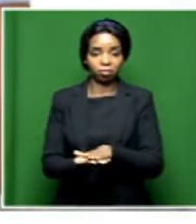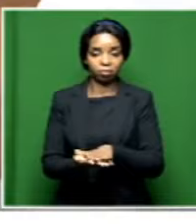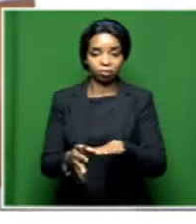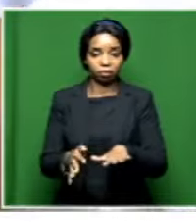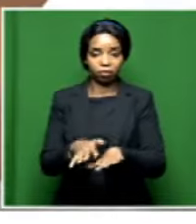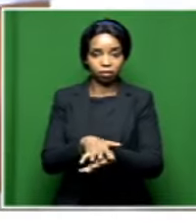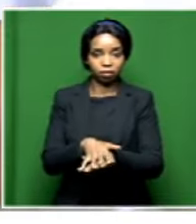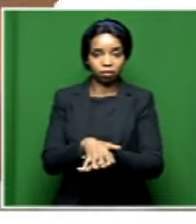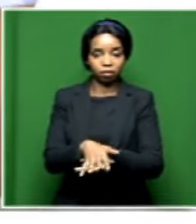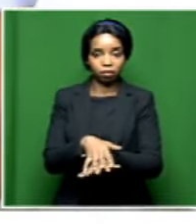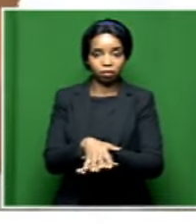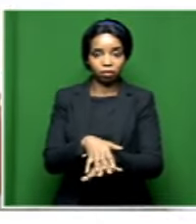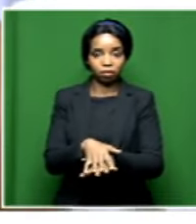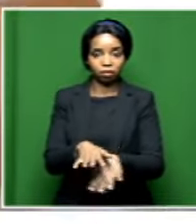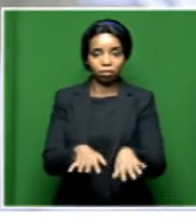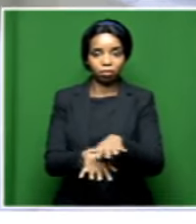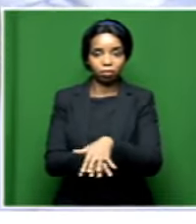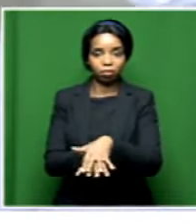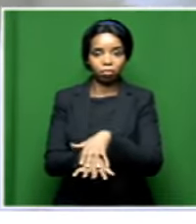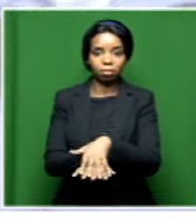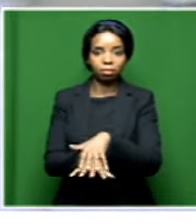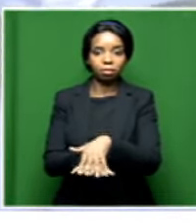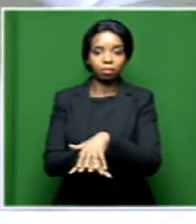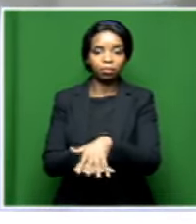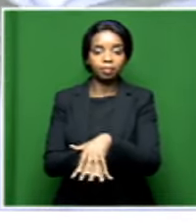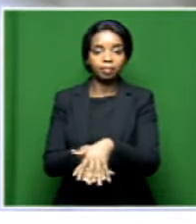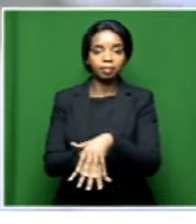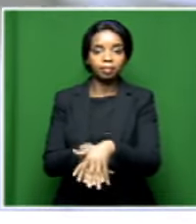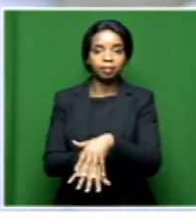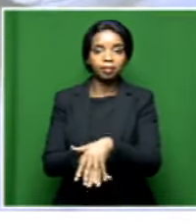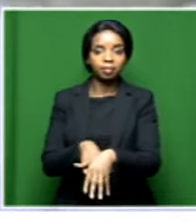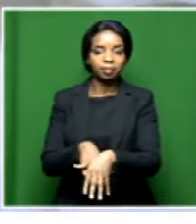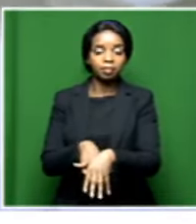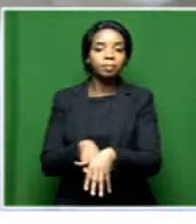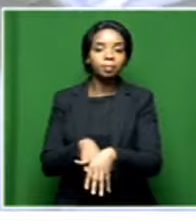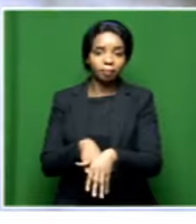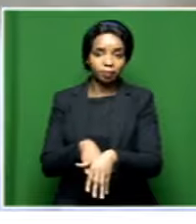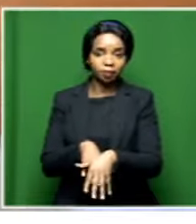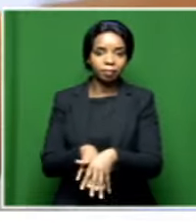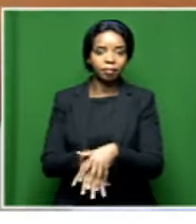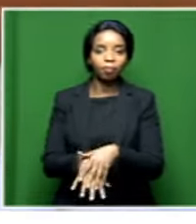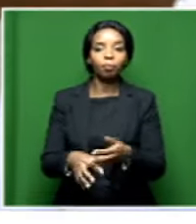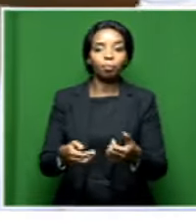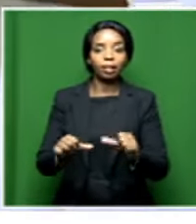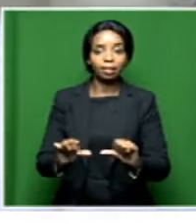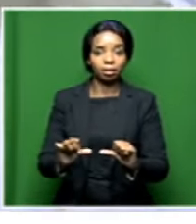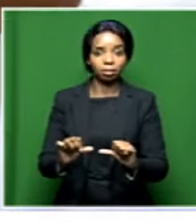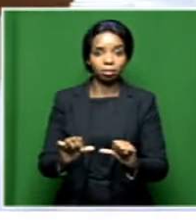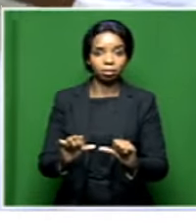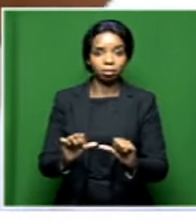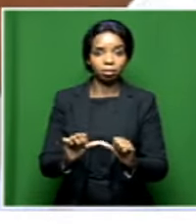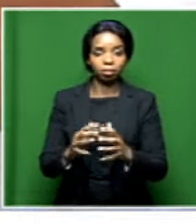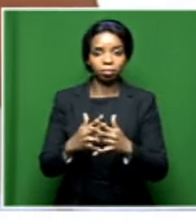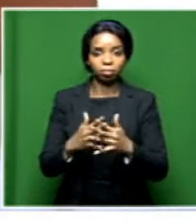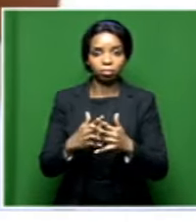then rub the back of your hands with your fingers interlaced on both hands. And then you rub